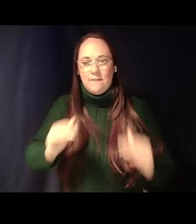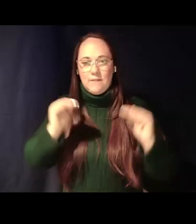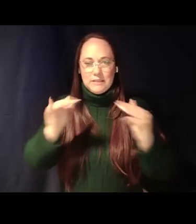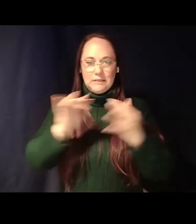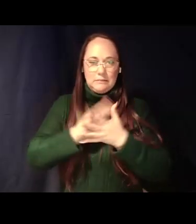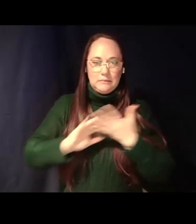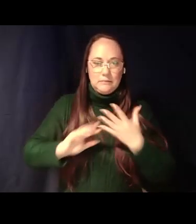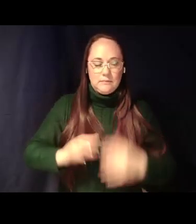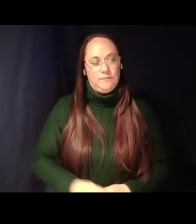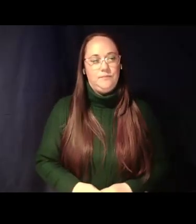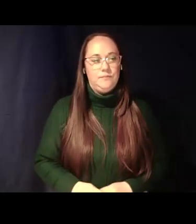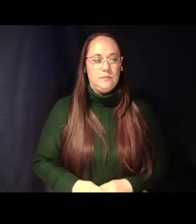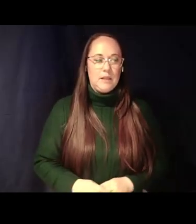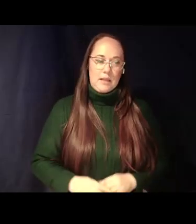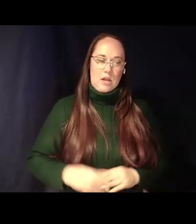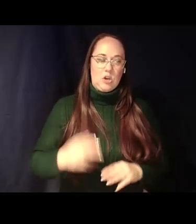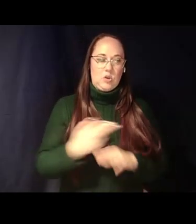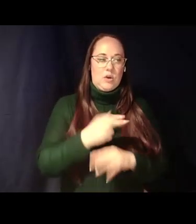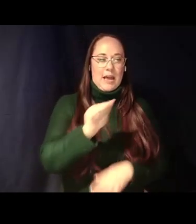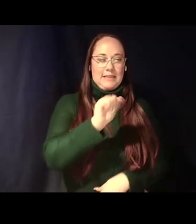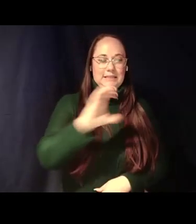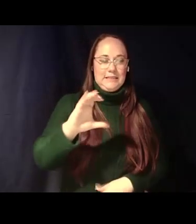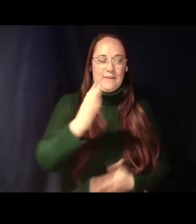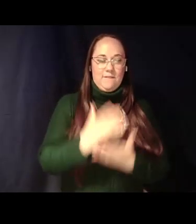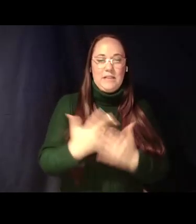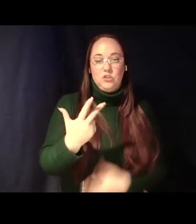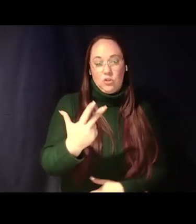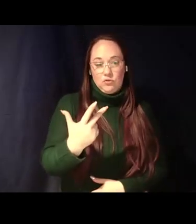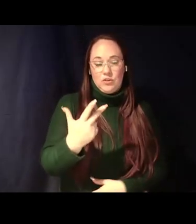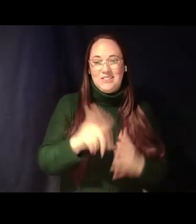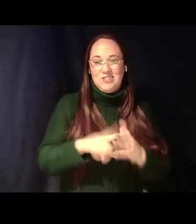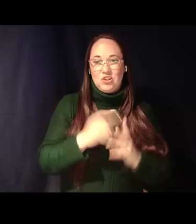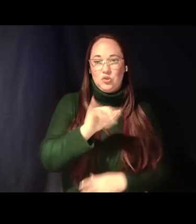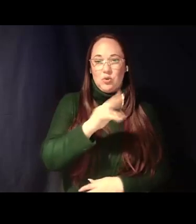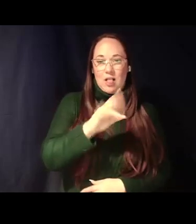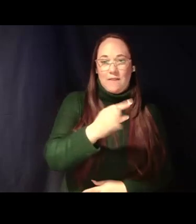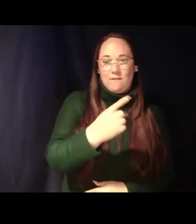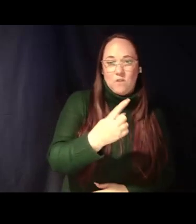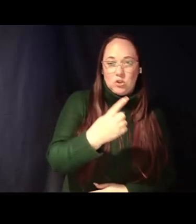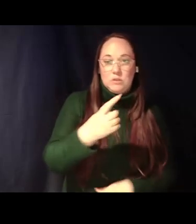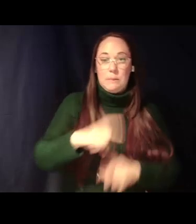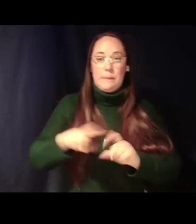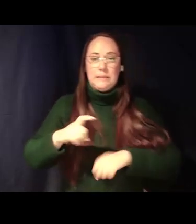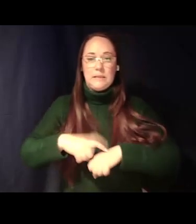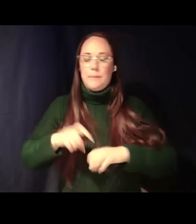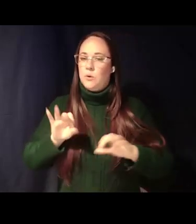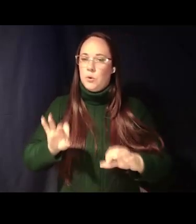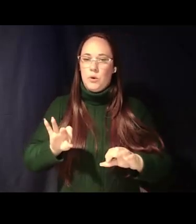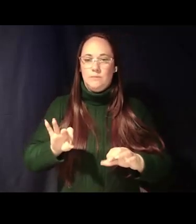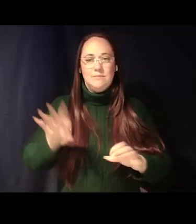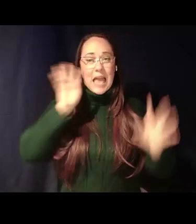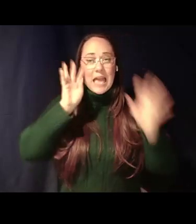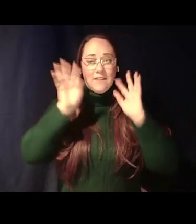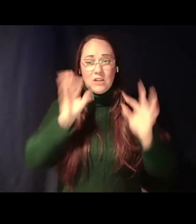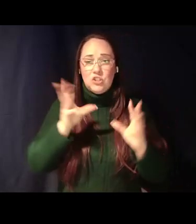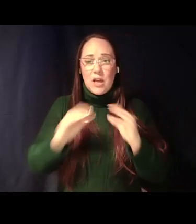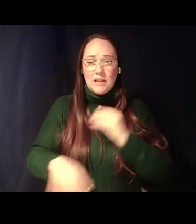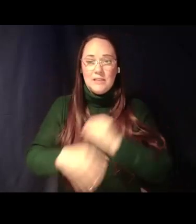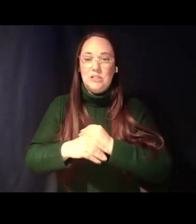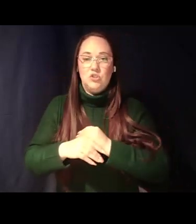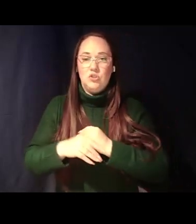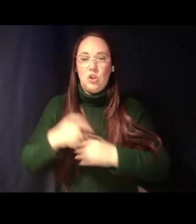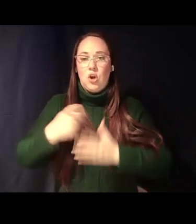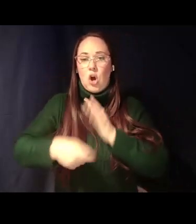etc. Leverage ACC Phase 3. It went in July 1. But timing is just spectacular. The innovations and the additional